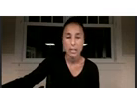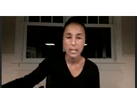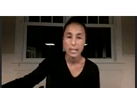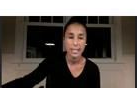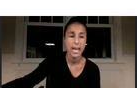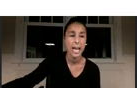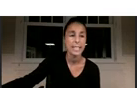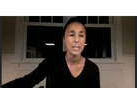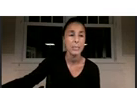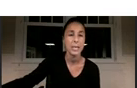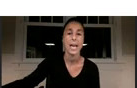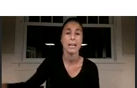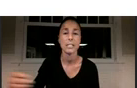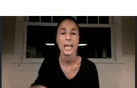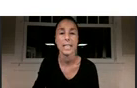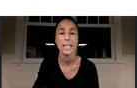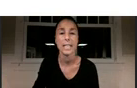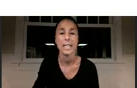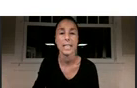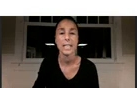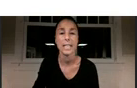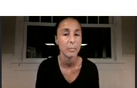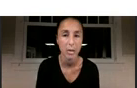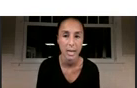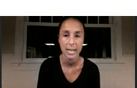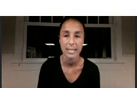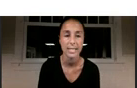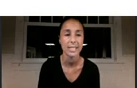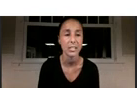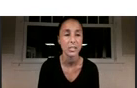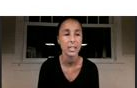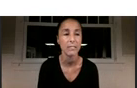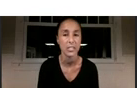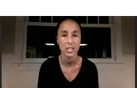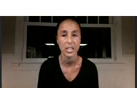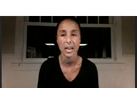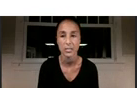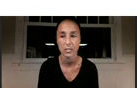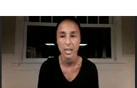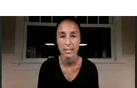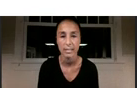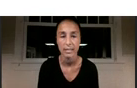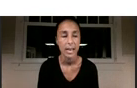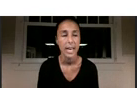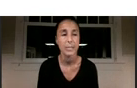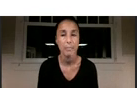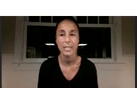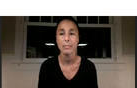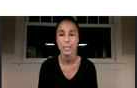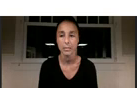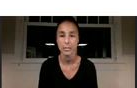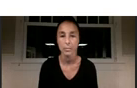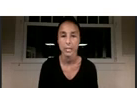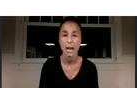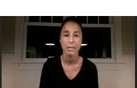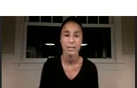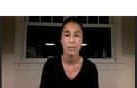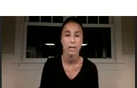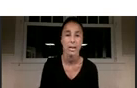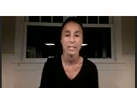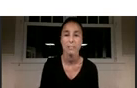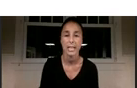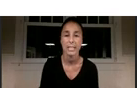You've heard that the SSPA, or Site-Specific Plan Amendment process, is essentially a visioning exercise. It's meant to be used